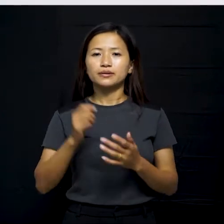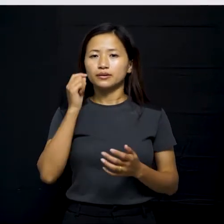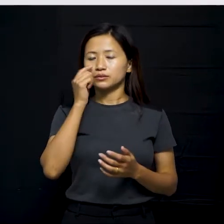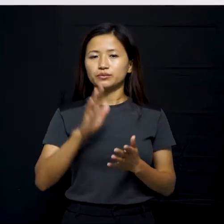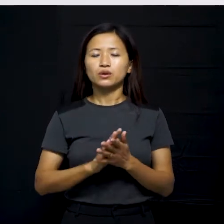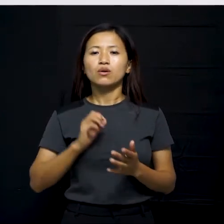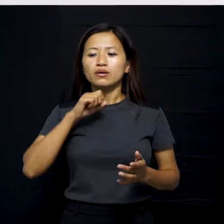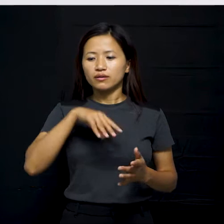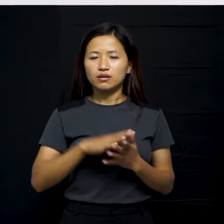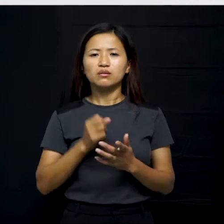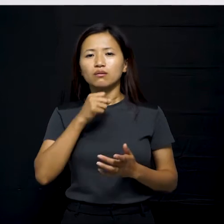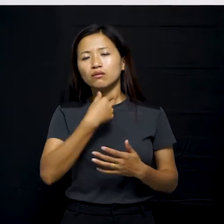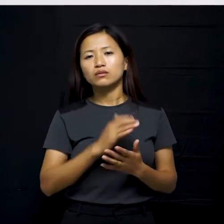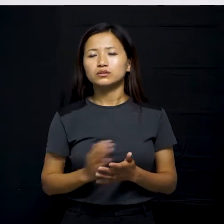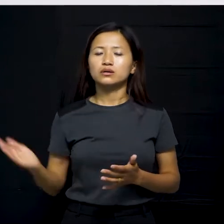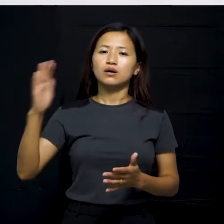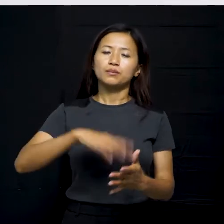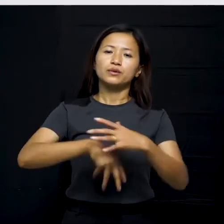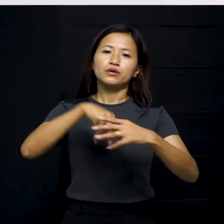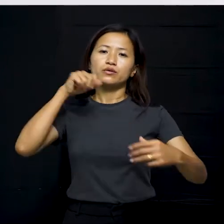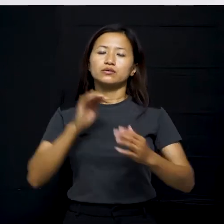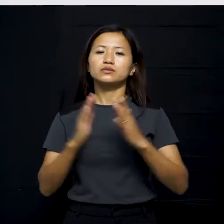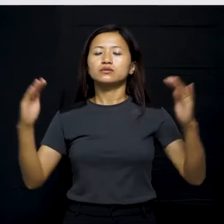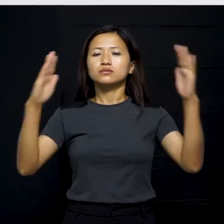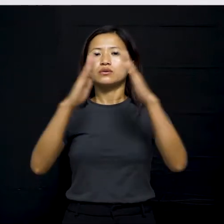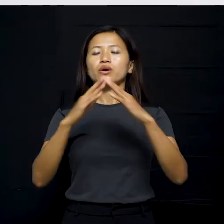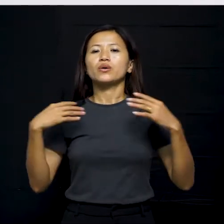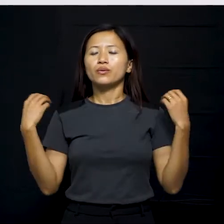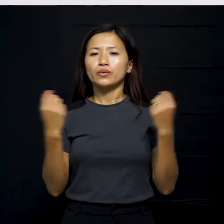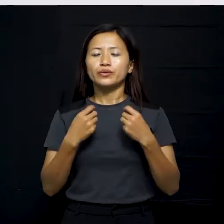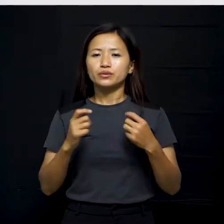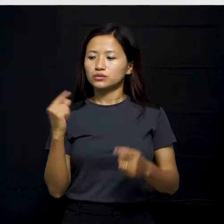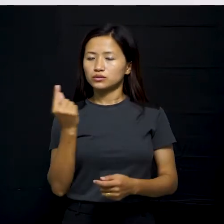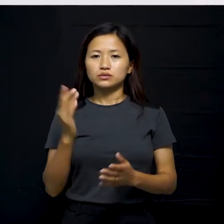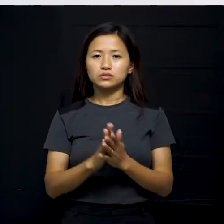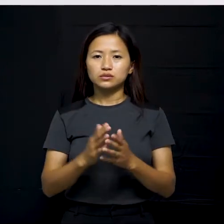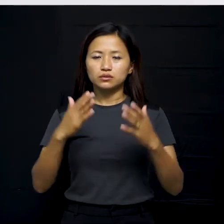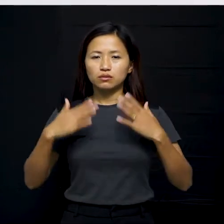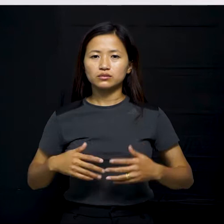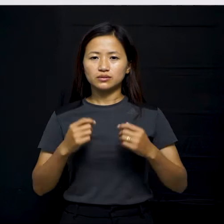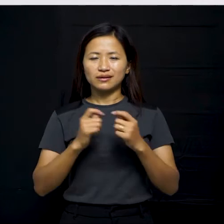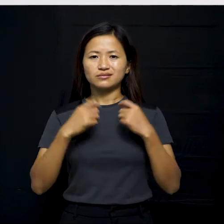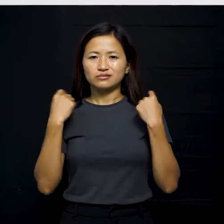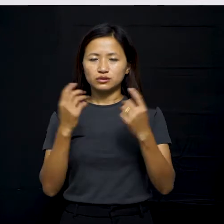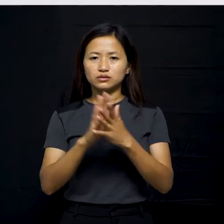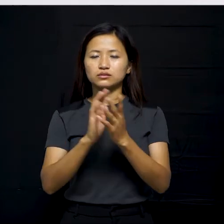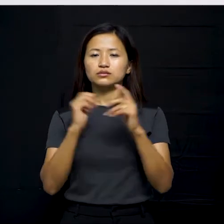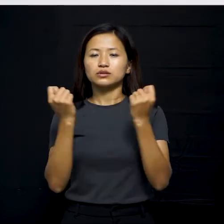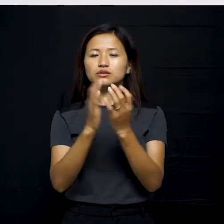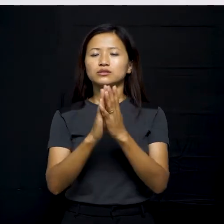old, they all come out from their homes wearing their traditional attires, wearing their traditional dresses,